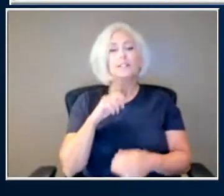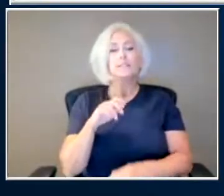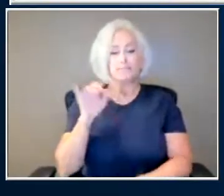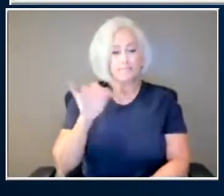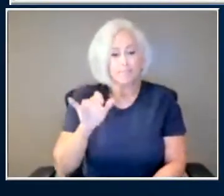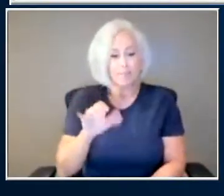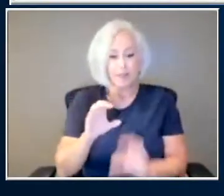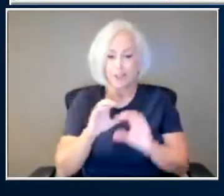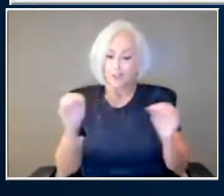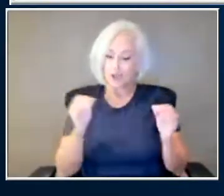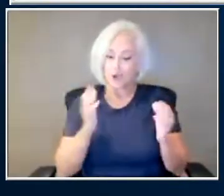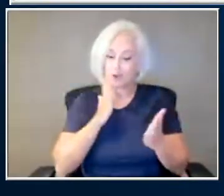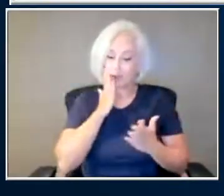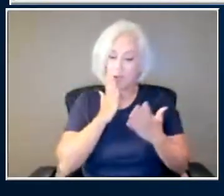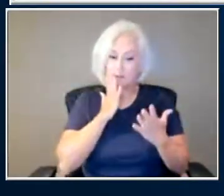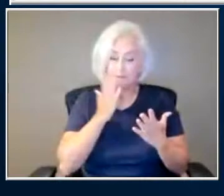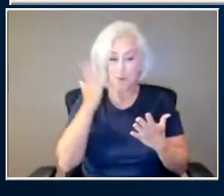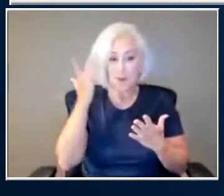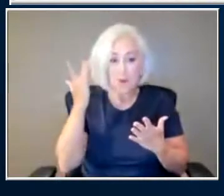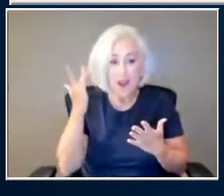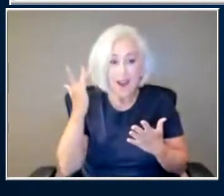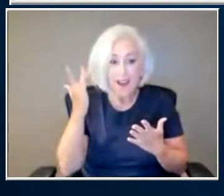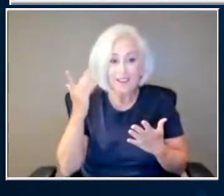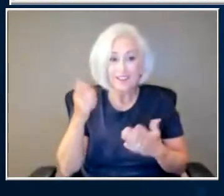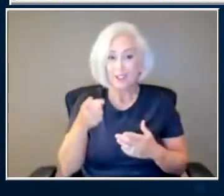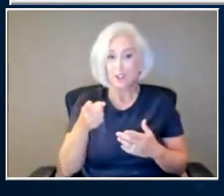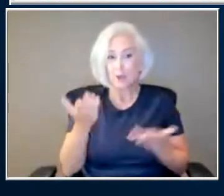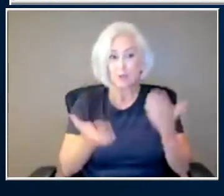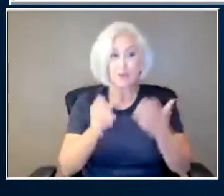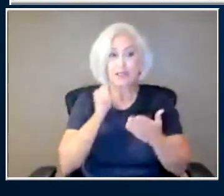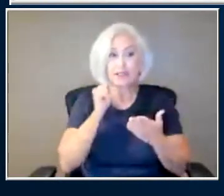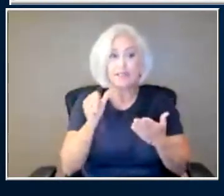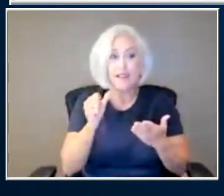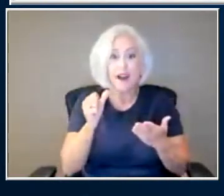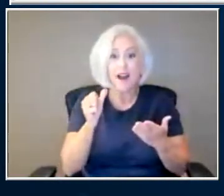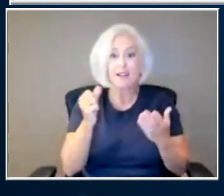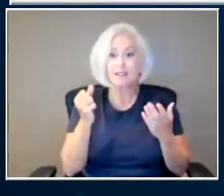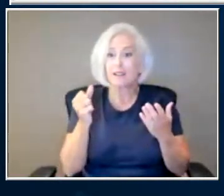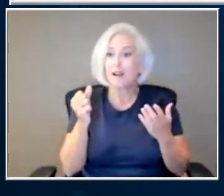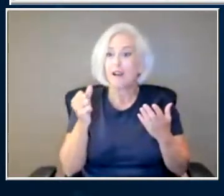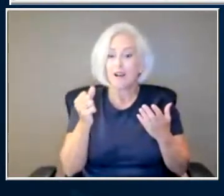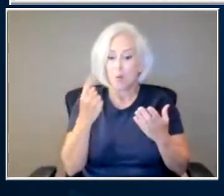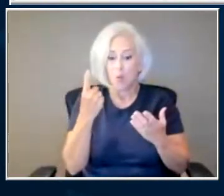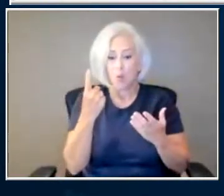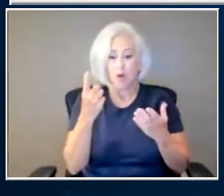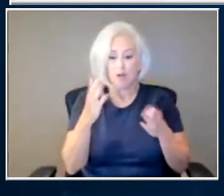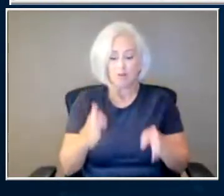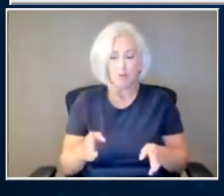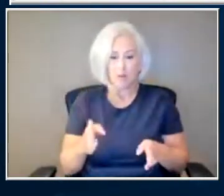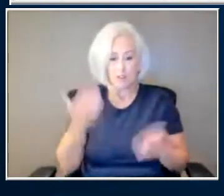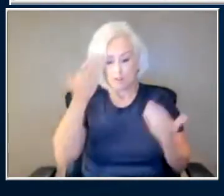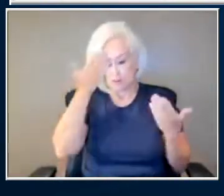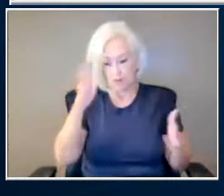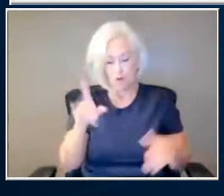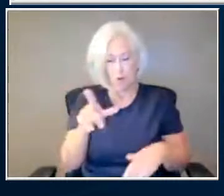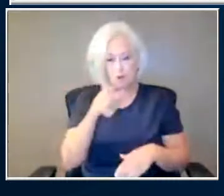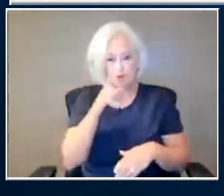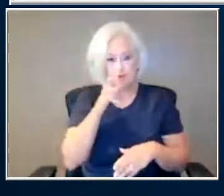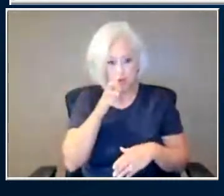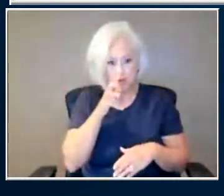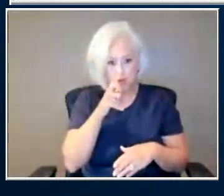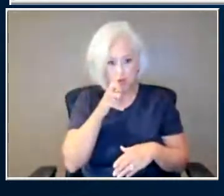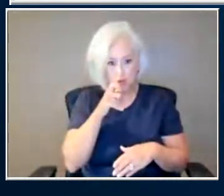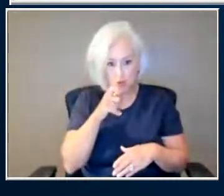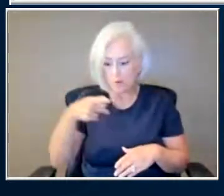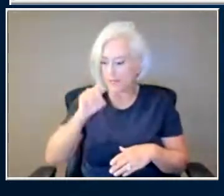Tim, because you're not the only one who might not know what even a PSA is, know to go get checked. And good, at least, even though you were a little